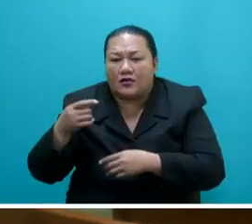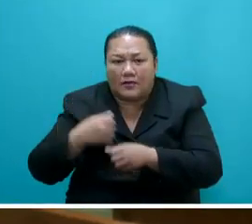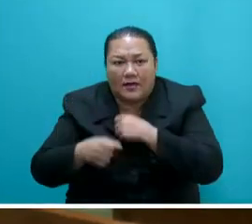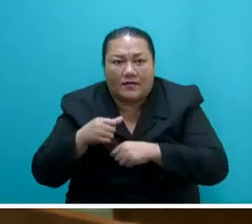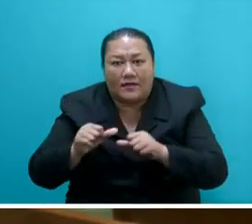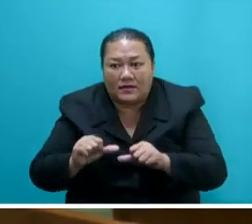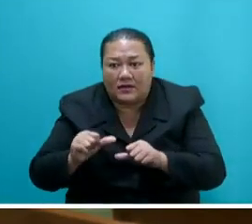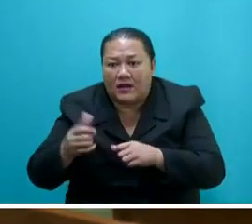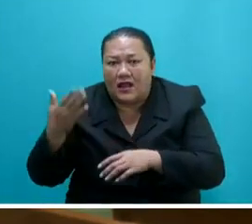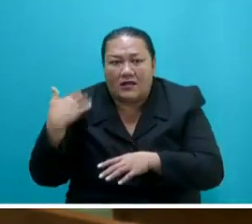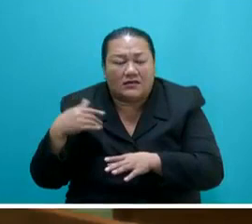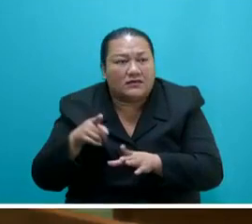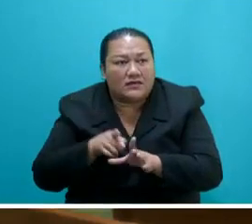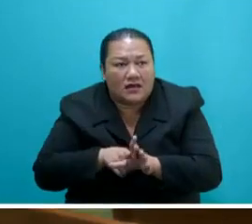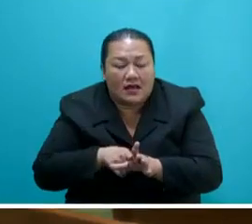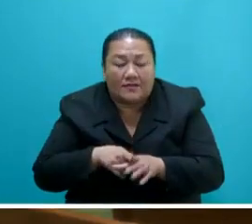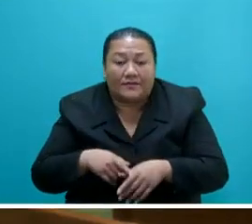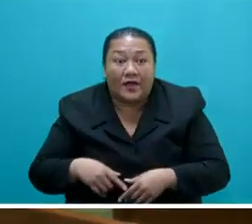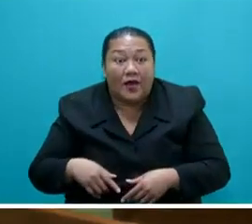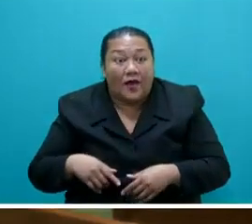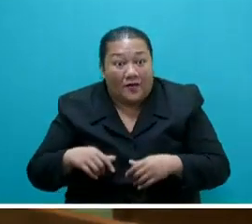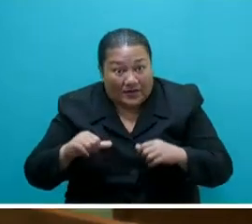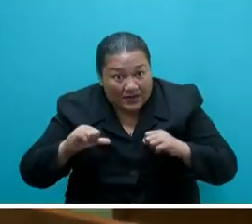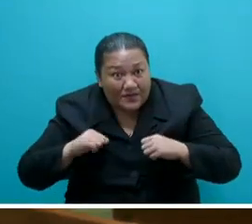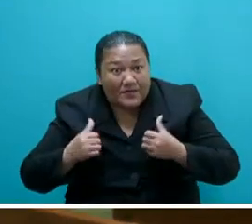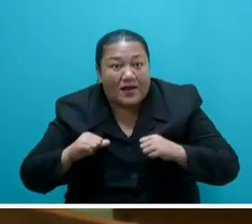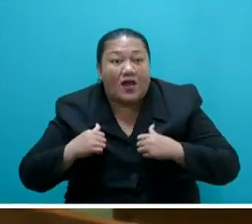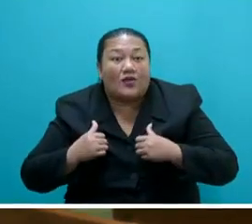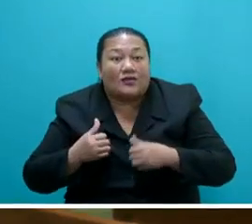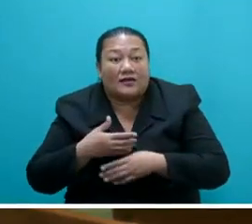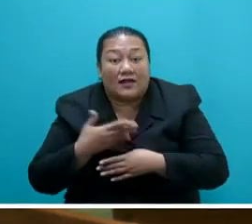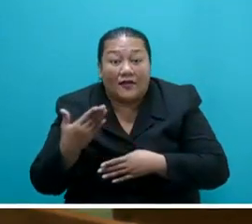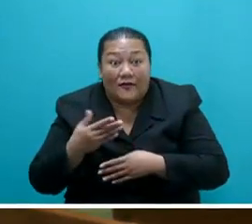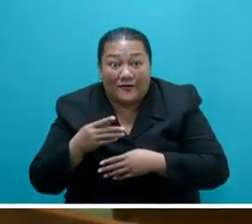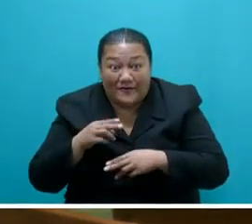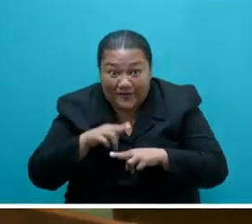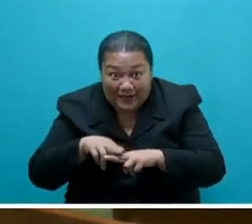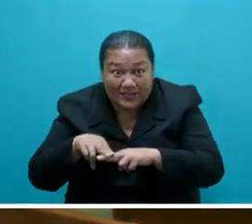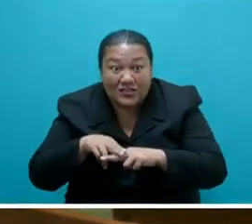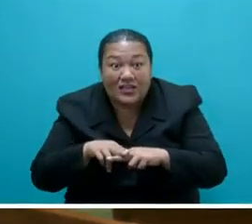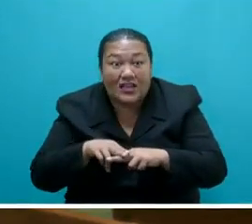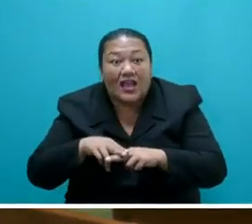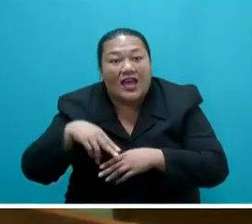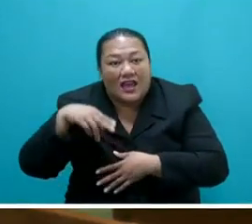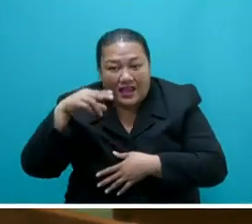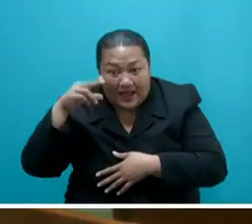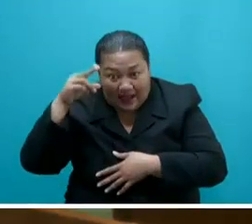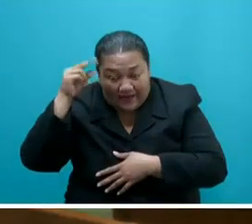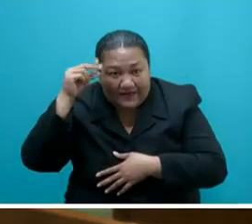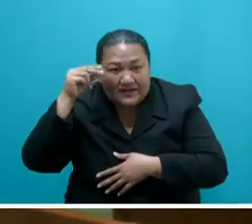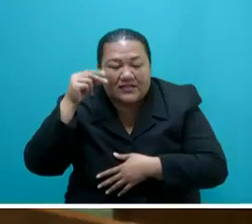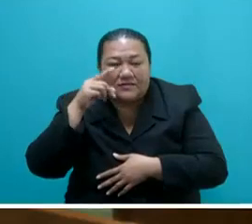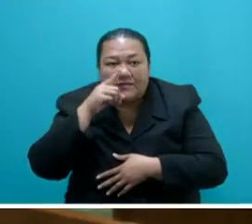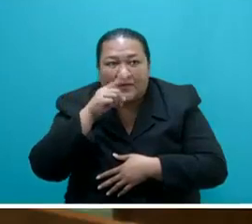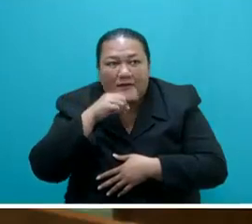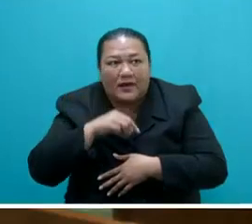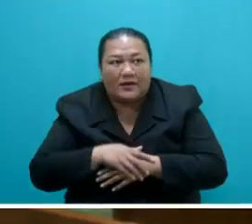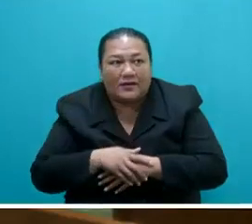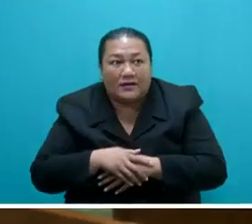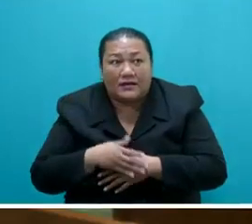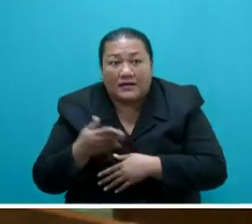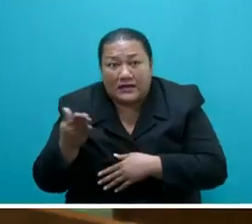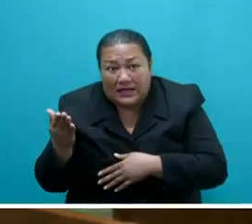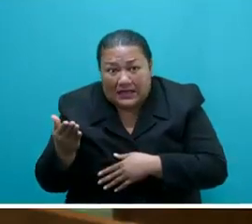Mr. Speaker, it was a proud day for Fiji and for the Fijian people. As one of our nation's great leaders,